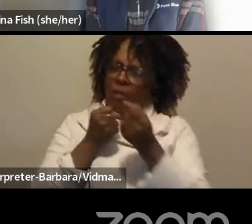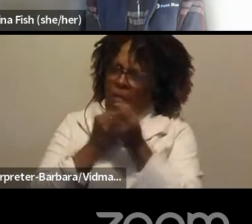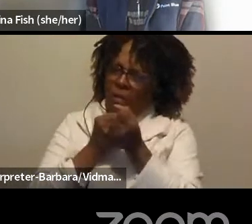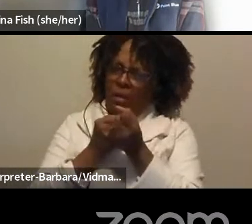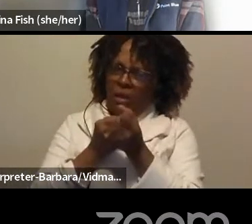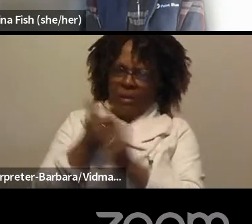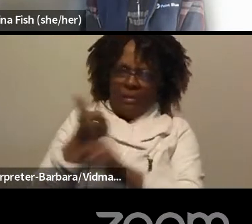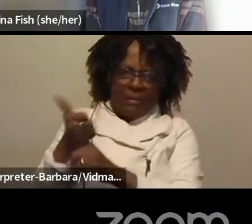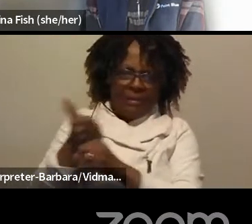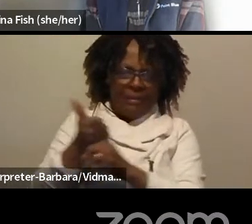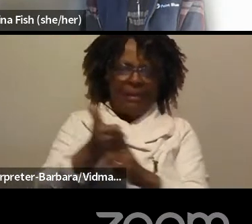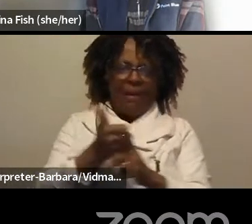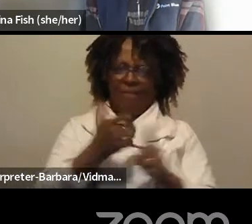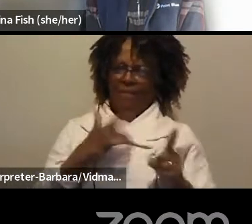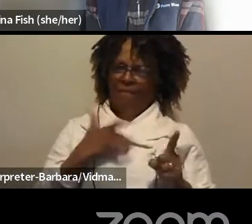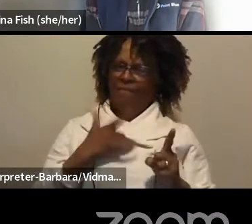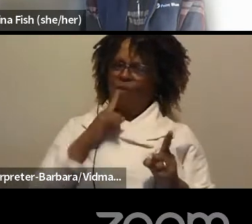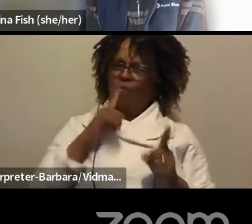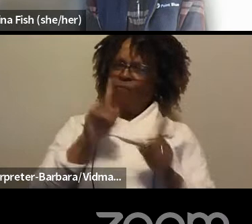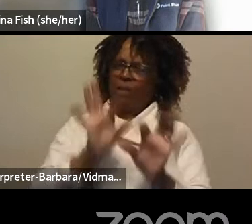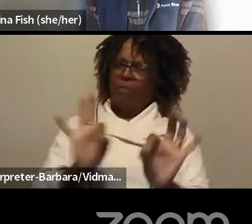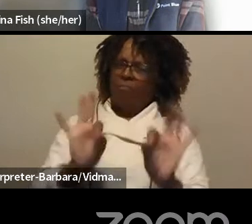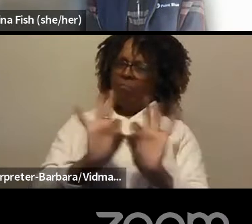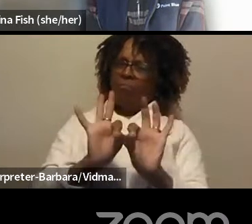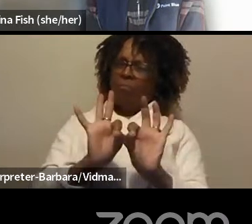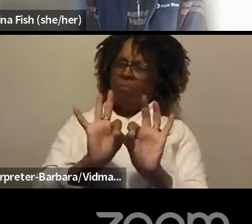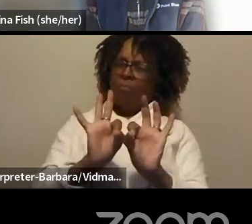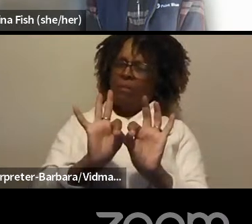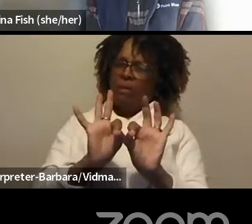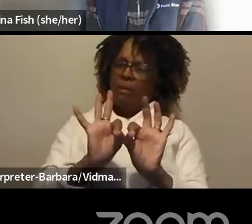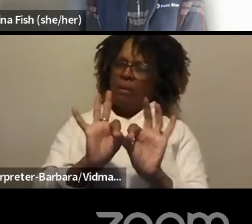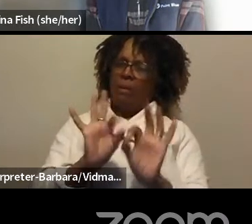that you belong and are valuable and have great ideas?